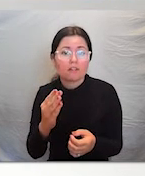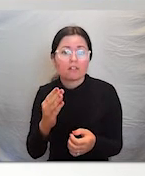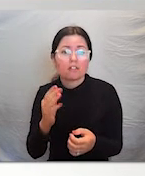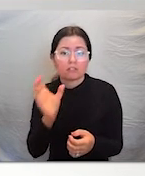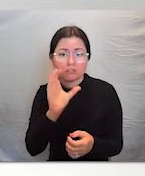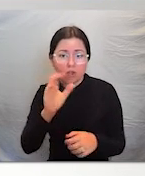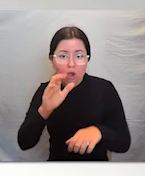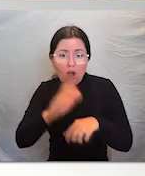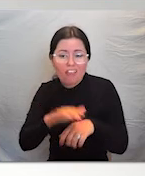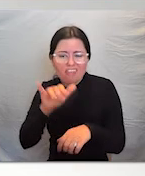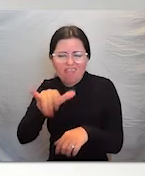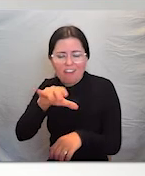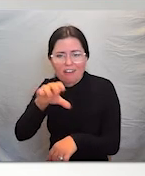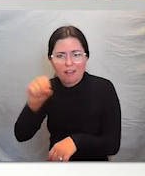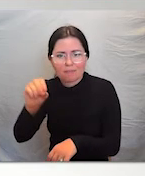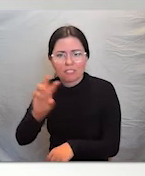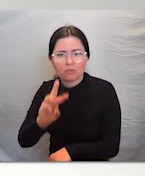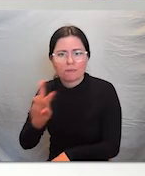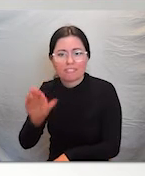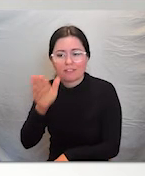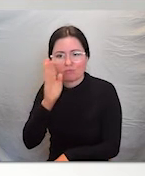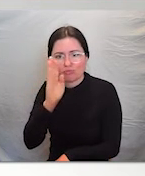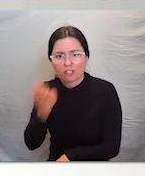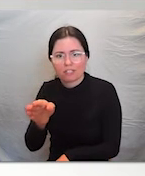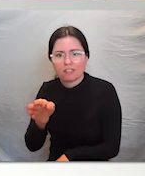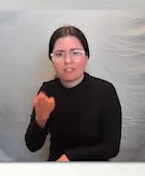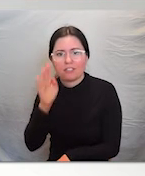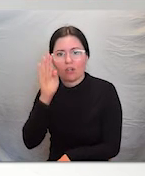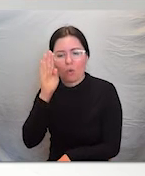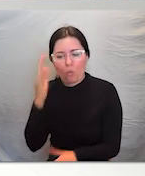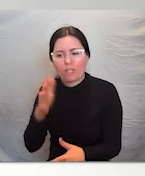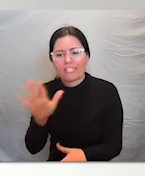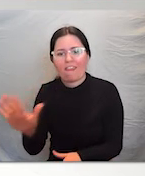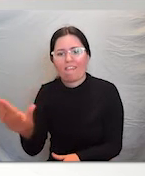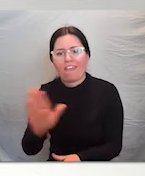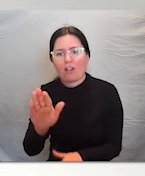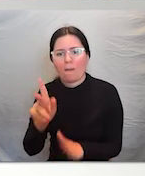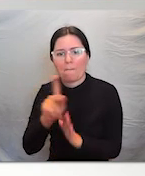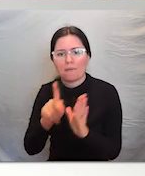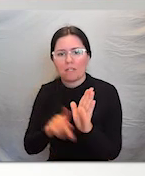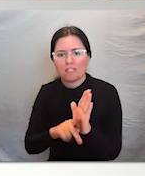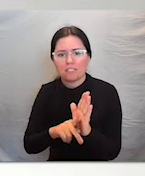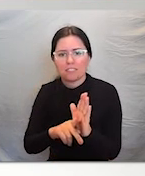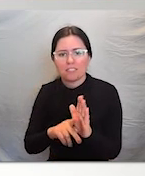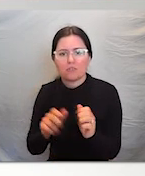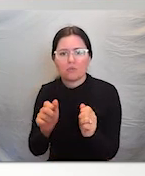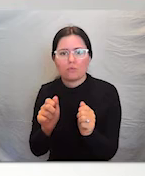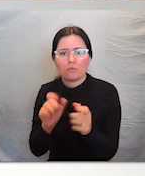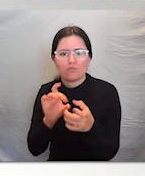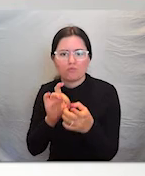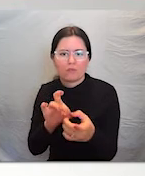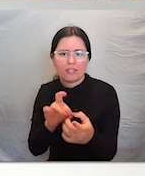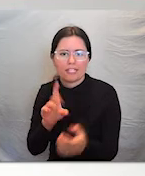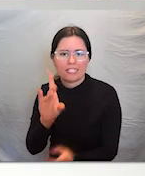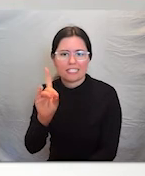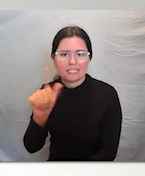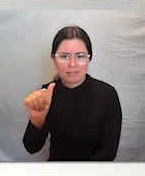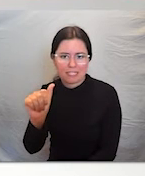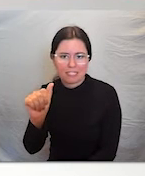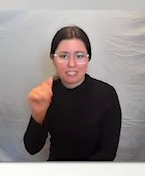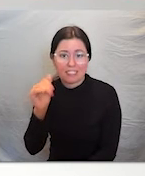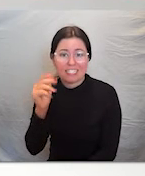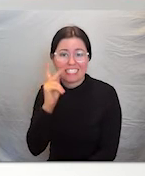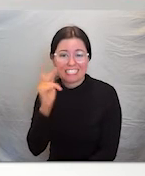company's website to see what their policies are on disability and hiring, and if they are really